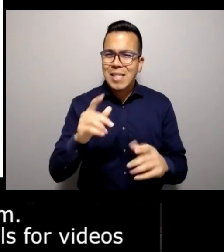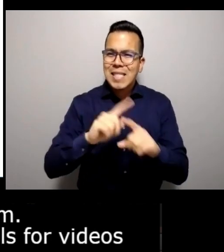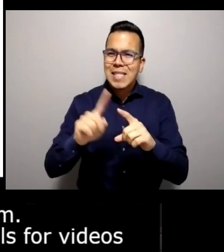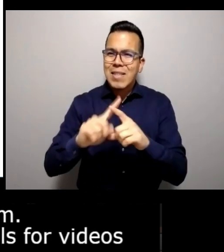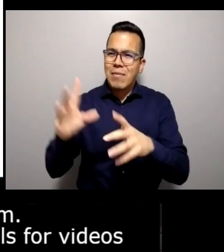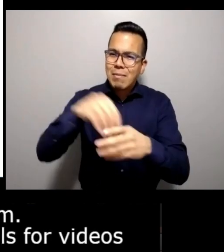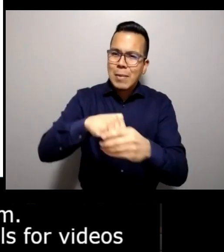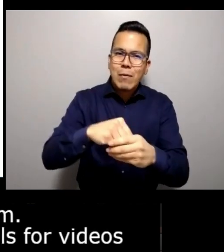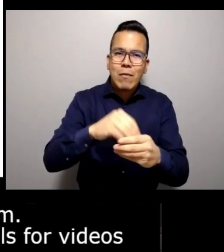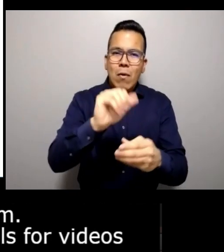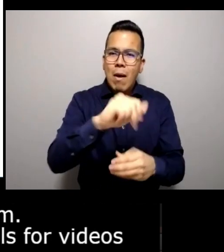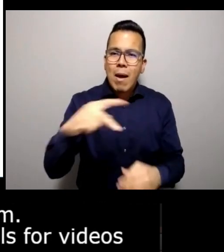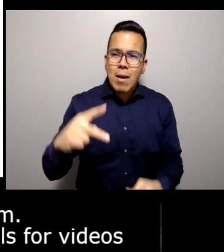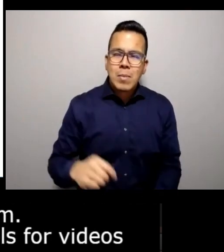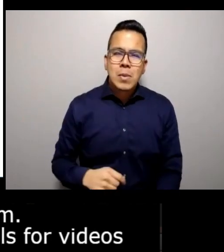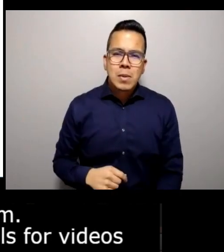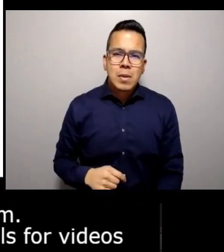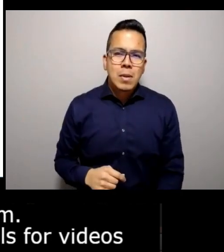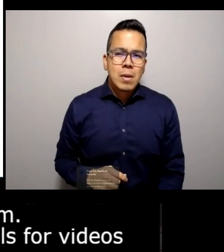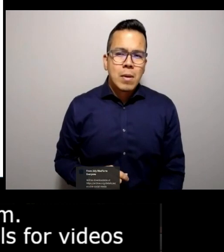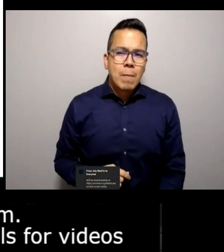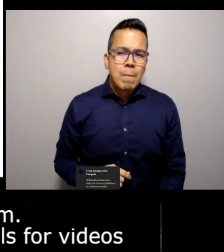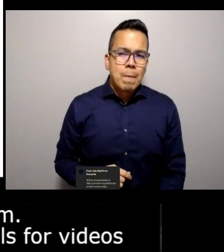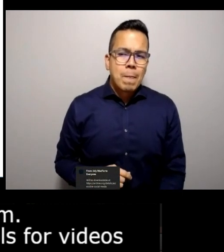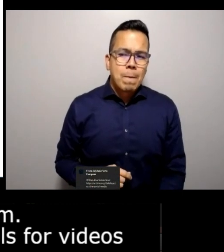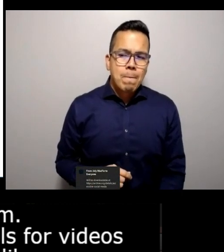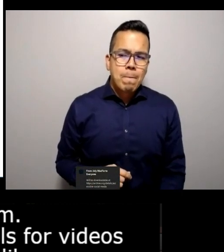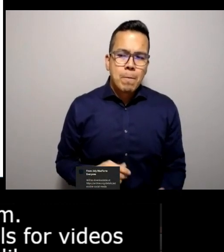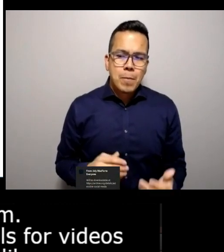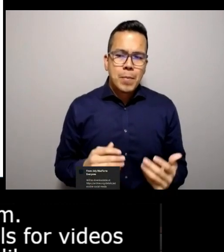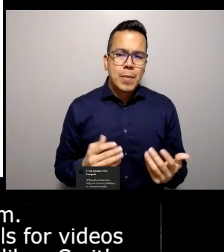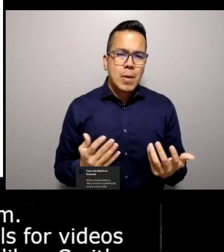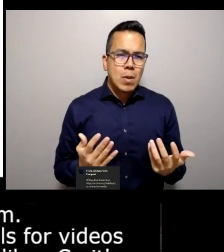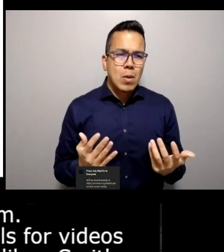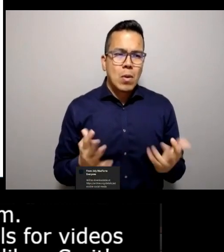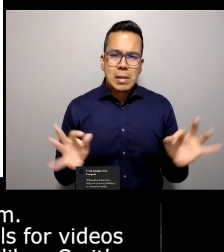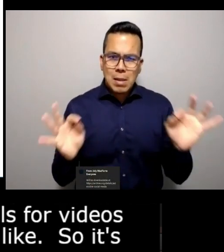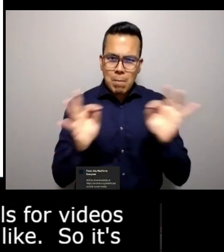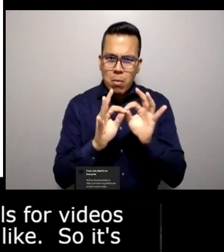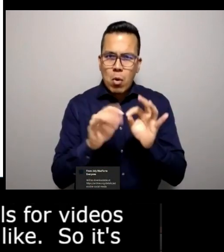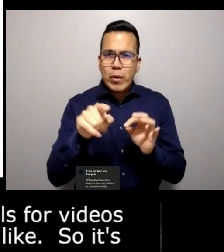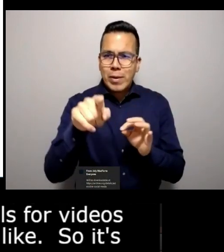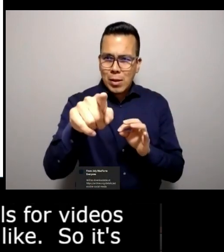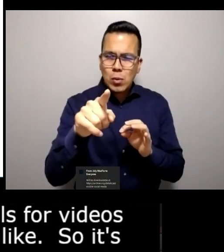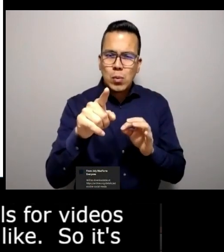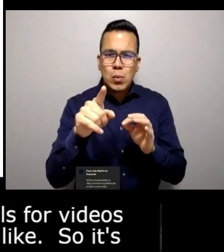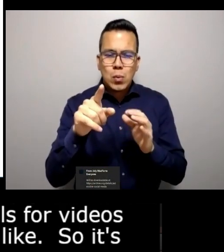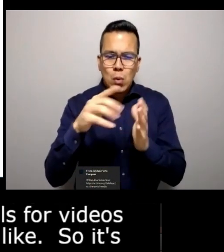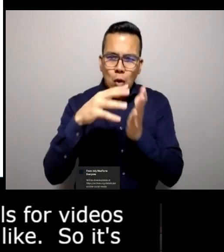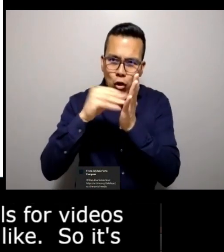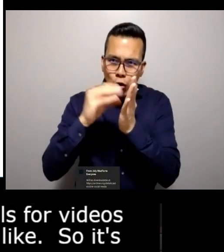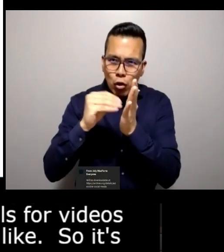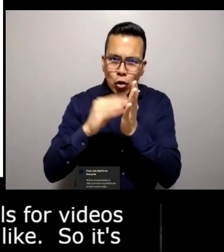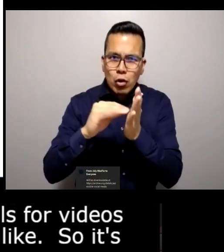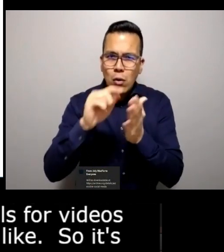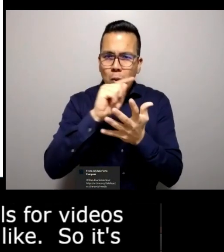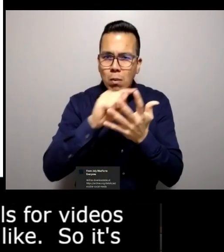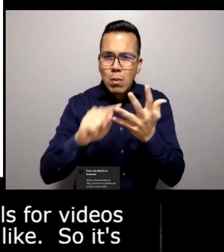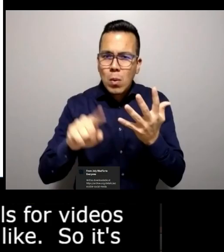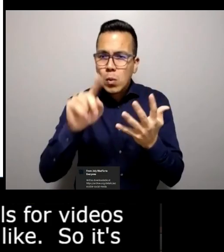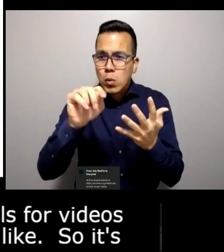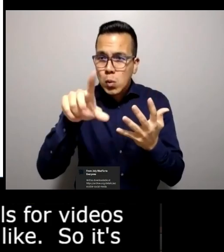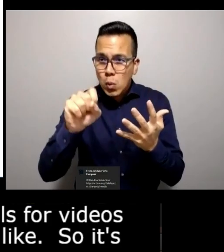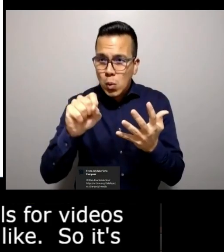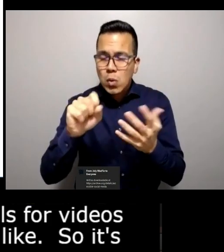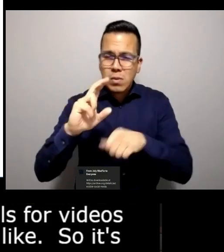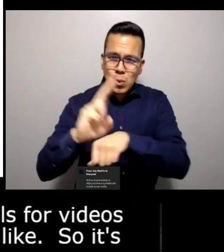the like. So it's important to know your tools and find them. In terms